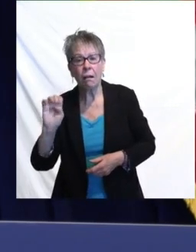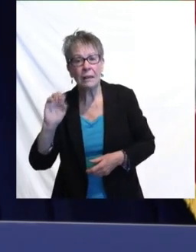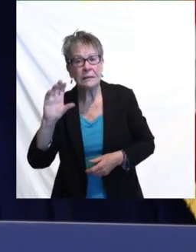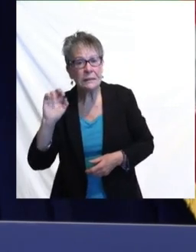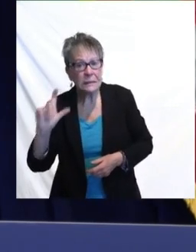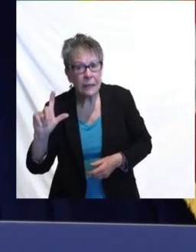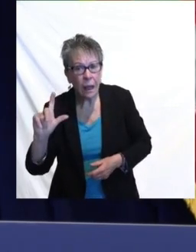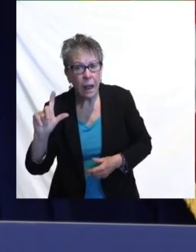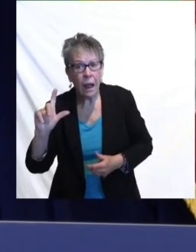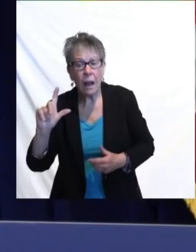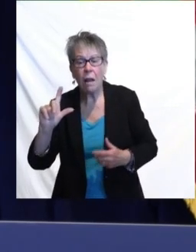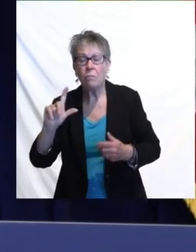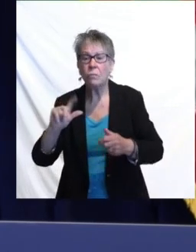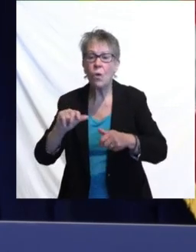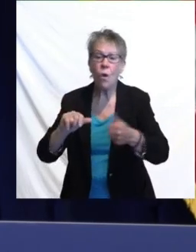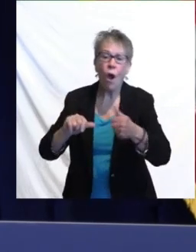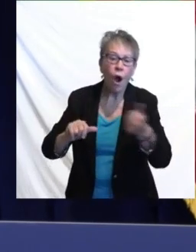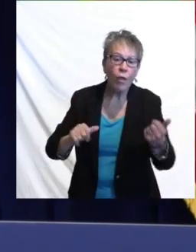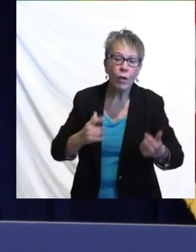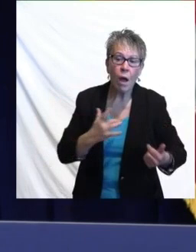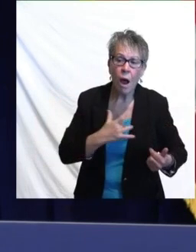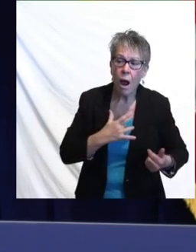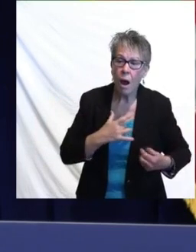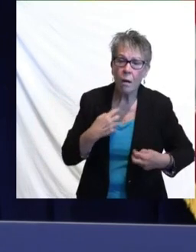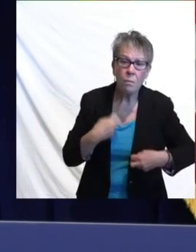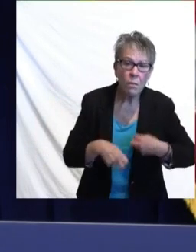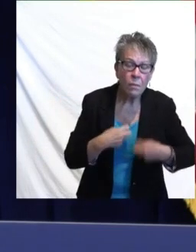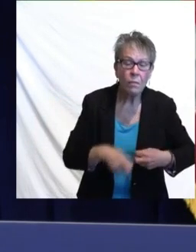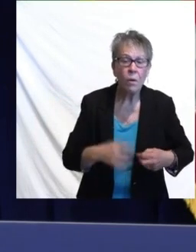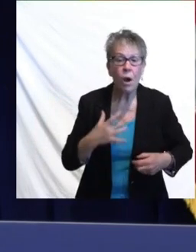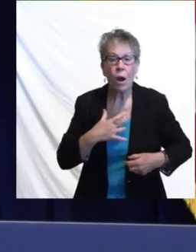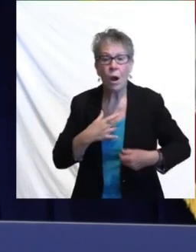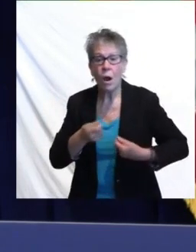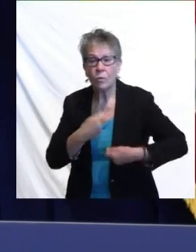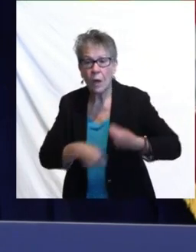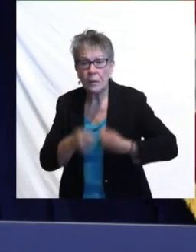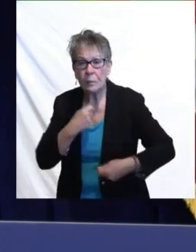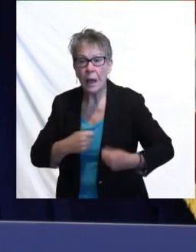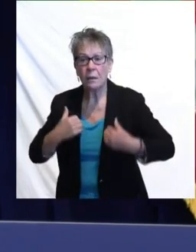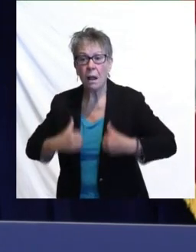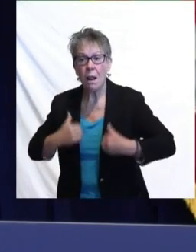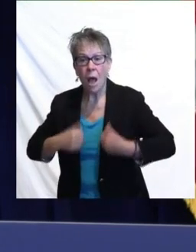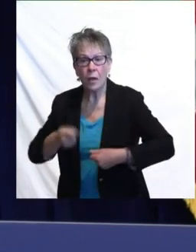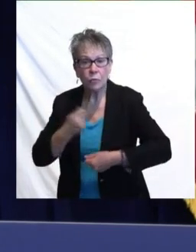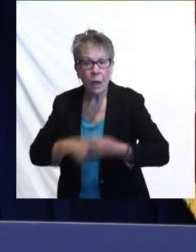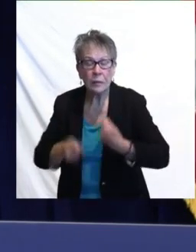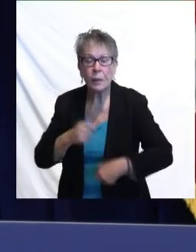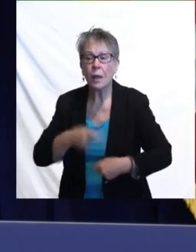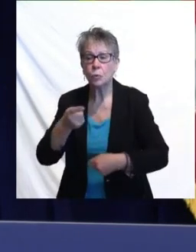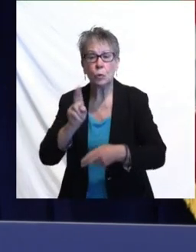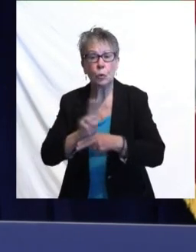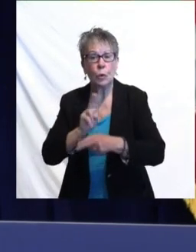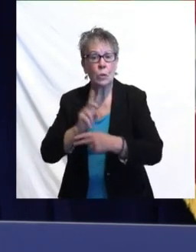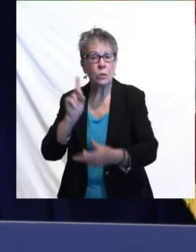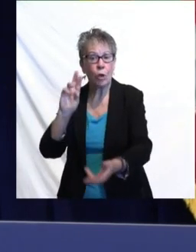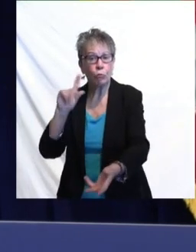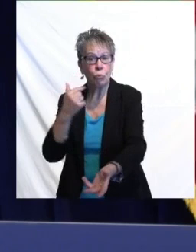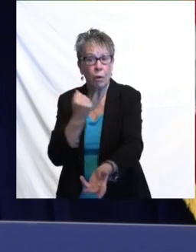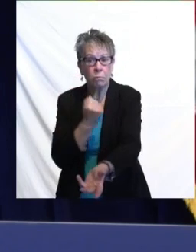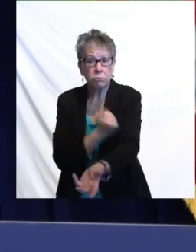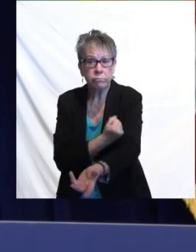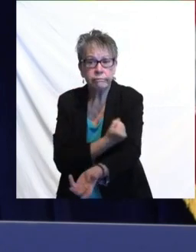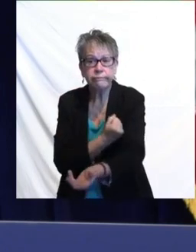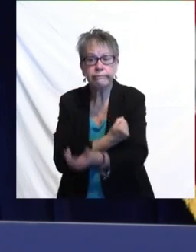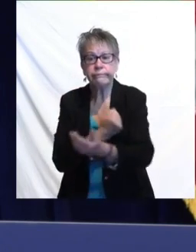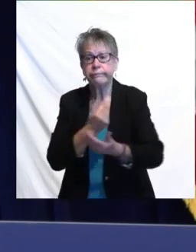transplant, or if you have a substance use disorder, or asthma, hypertension, cardiovascular disease,